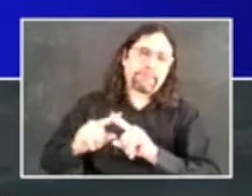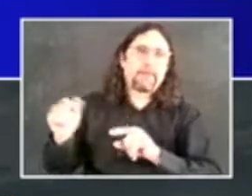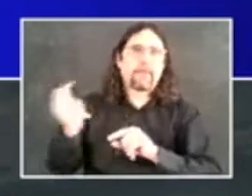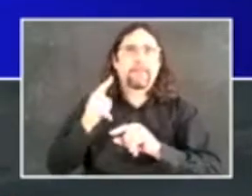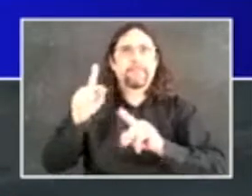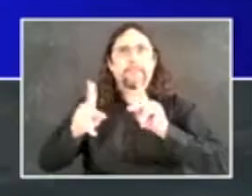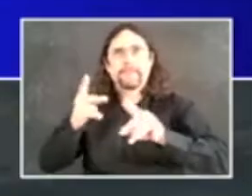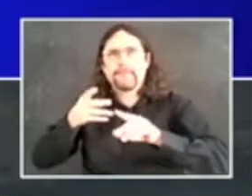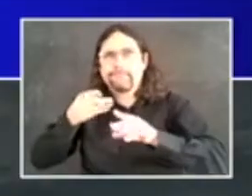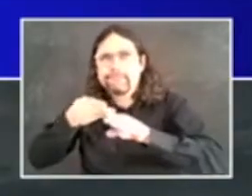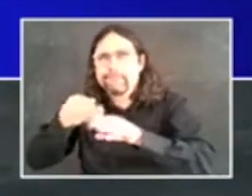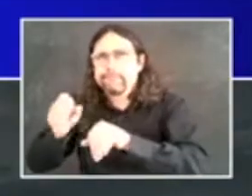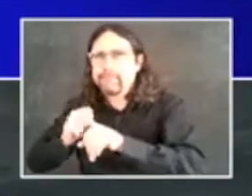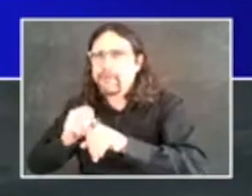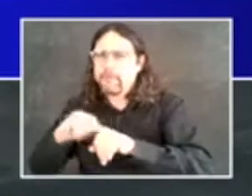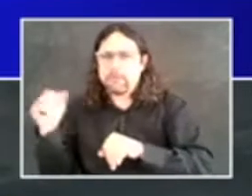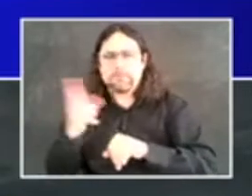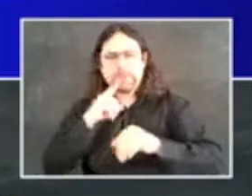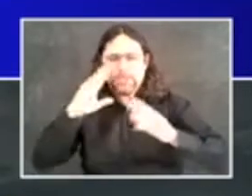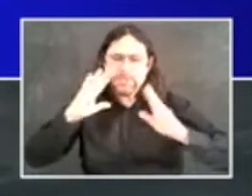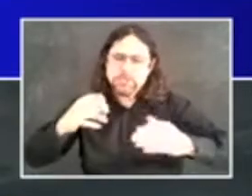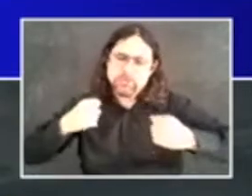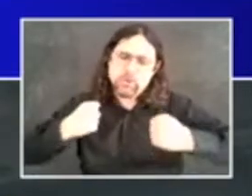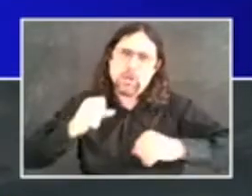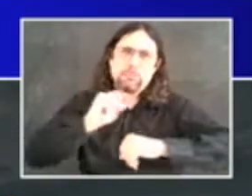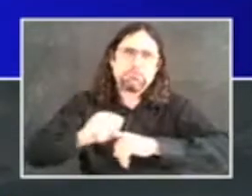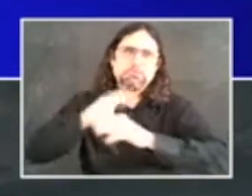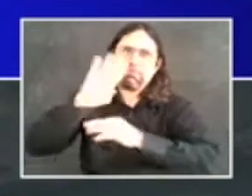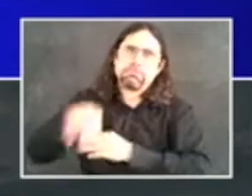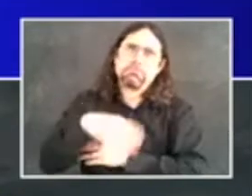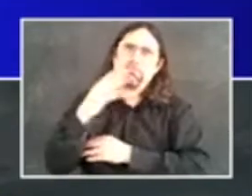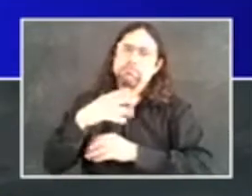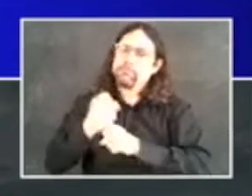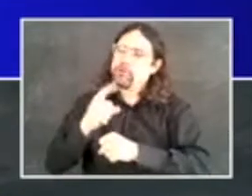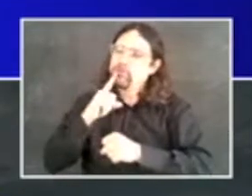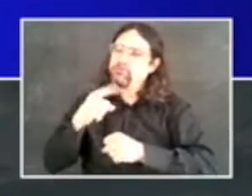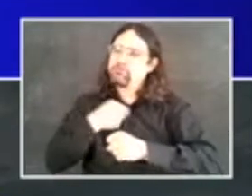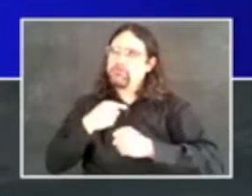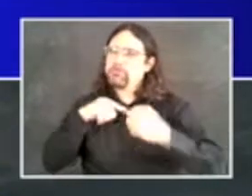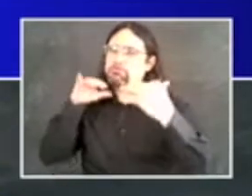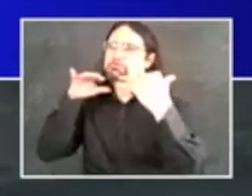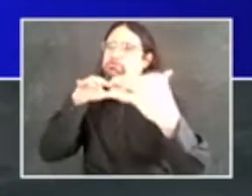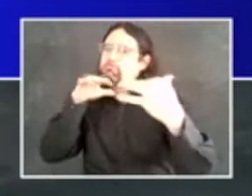made with this disease so far. Special thanks to Kenra Ford, the Senior